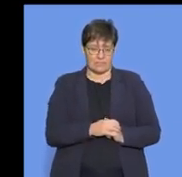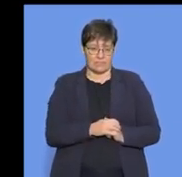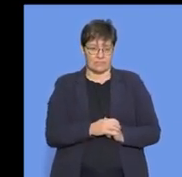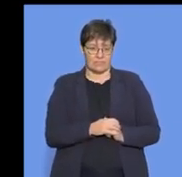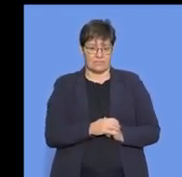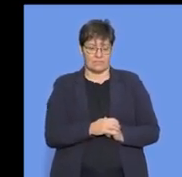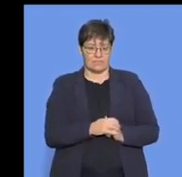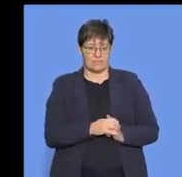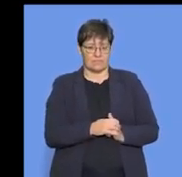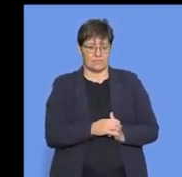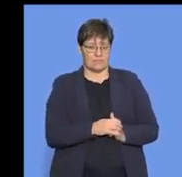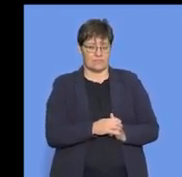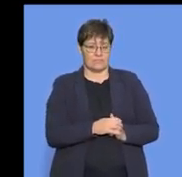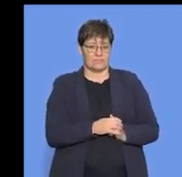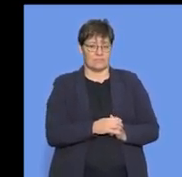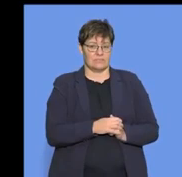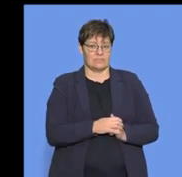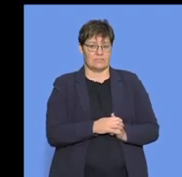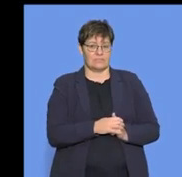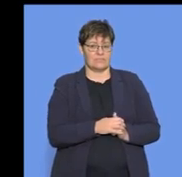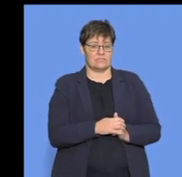version that we're going to use.